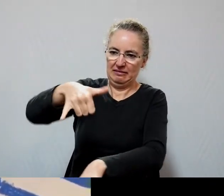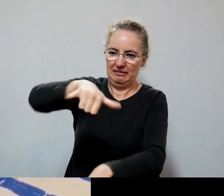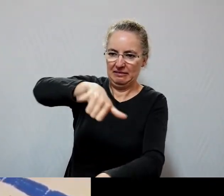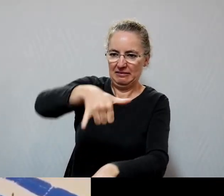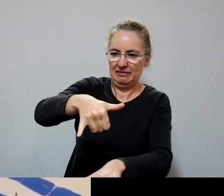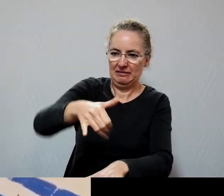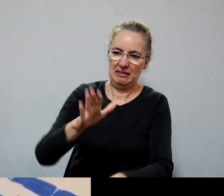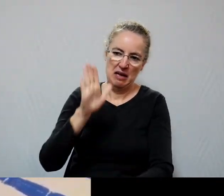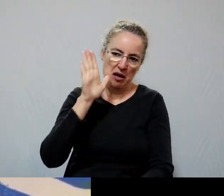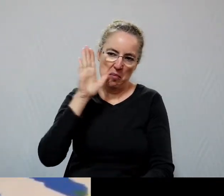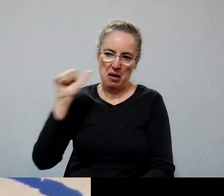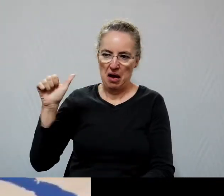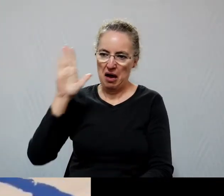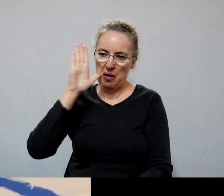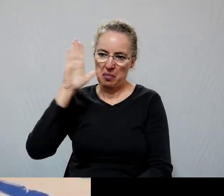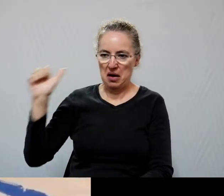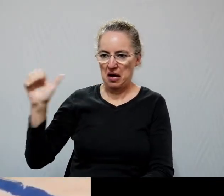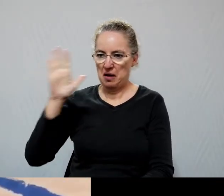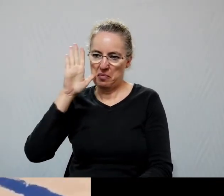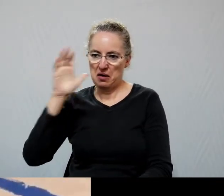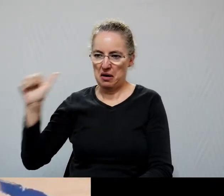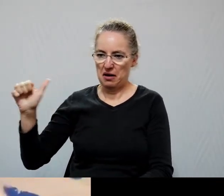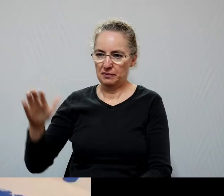Meh, meh,